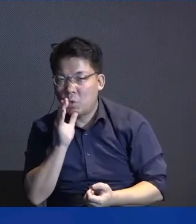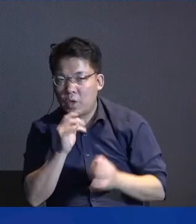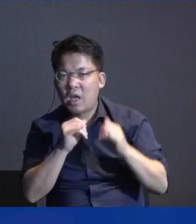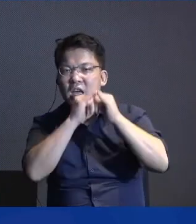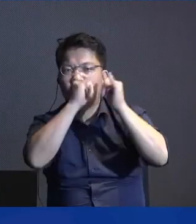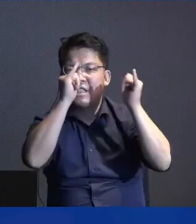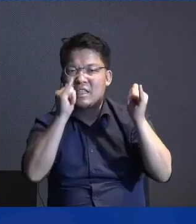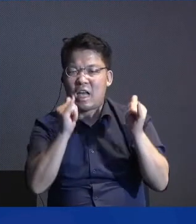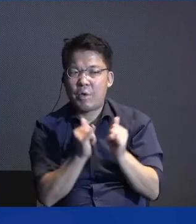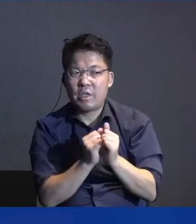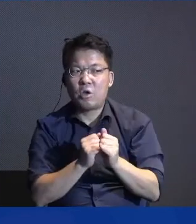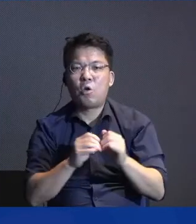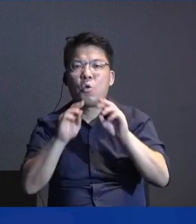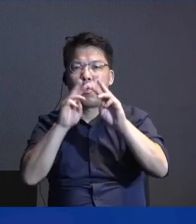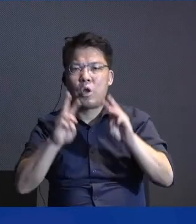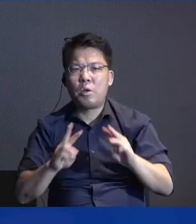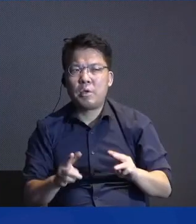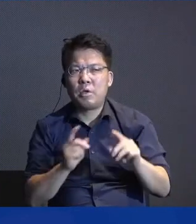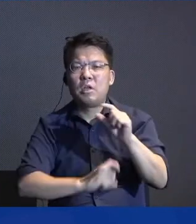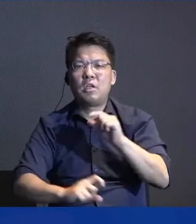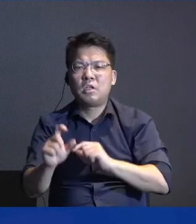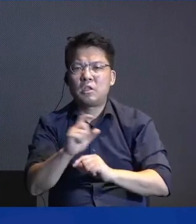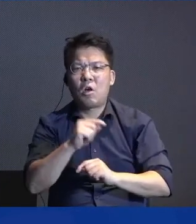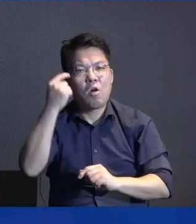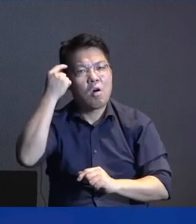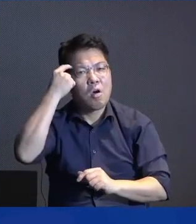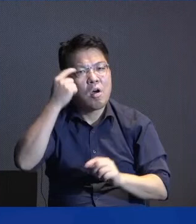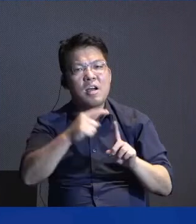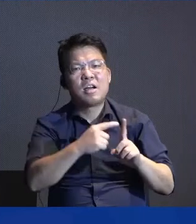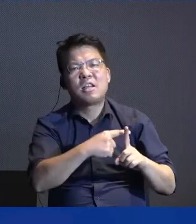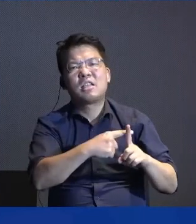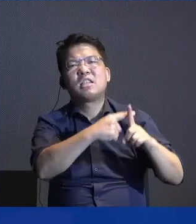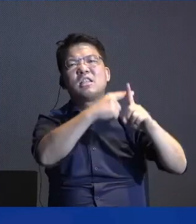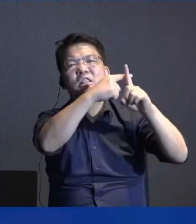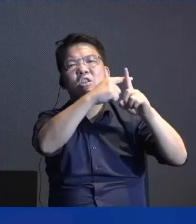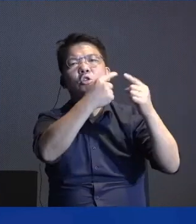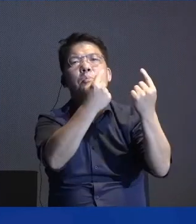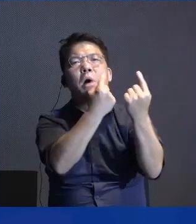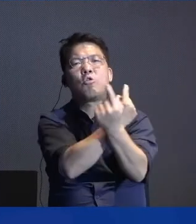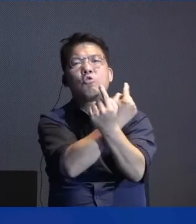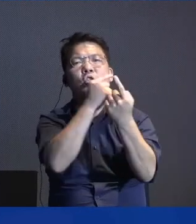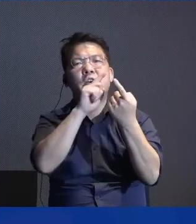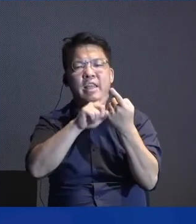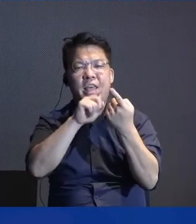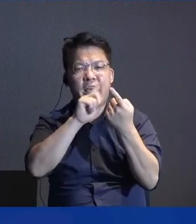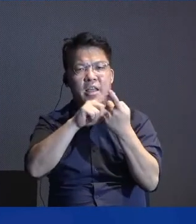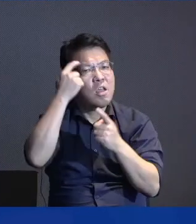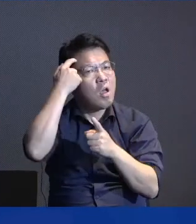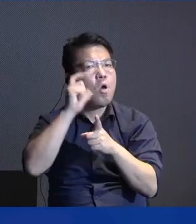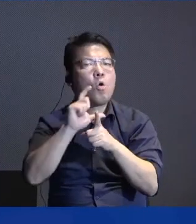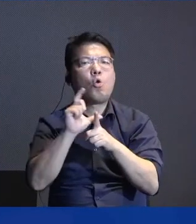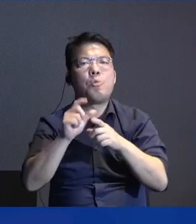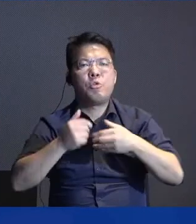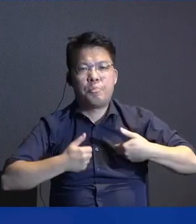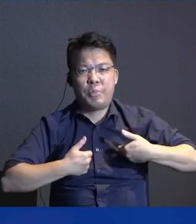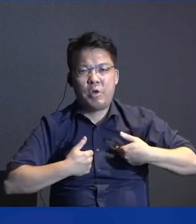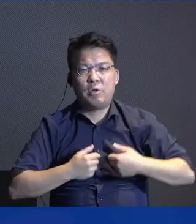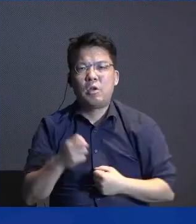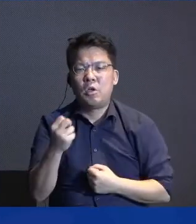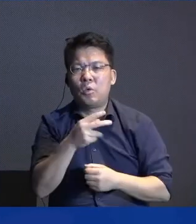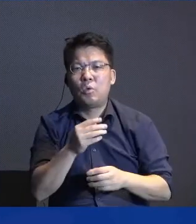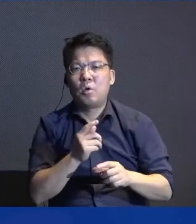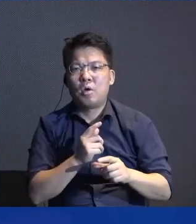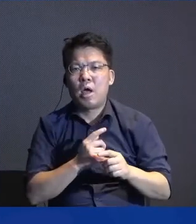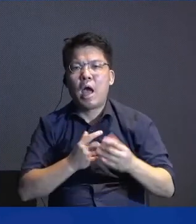I reinforce this because and we are really working hard to tackle down all the problem or